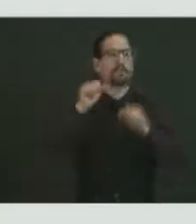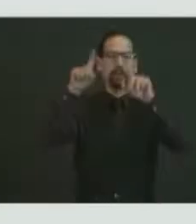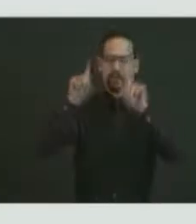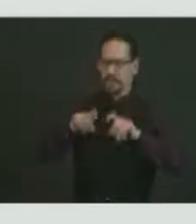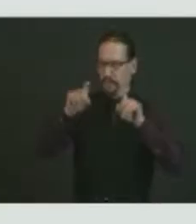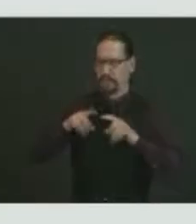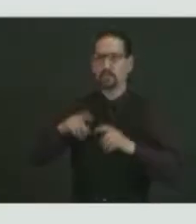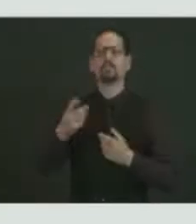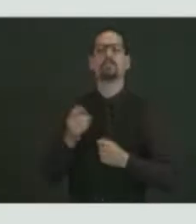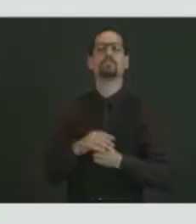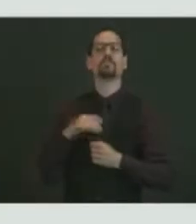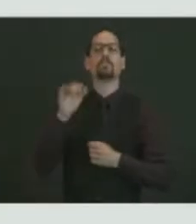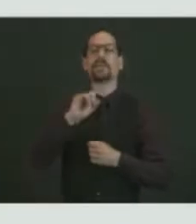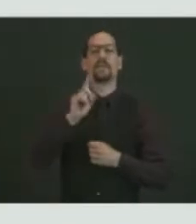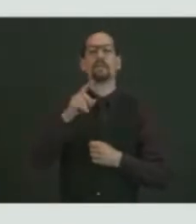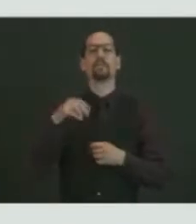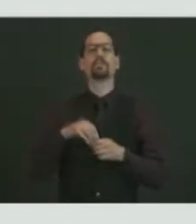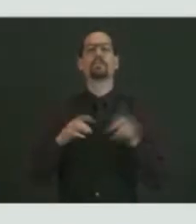about?